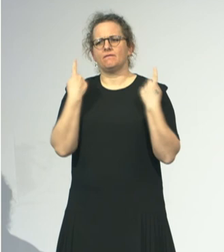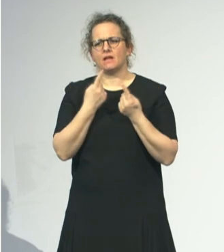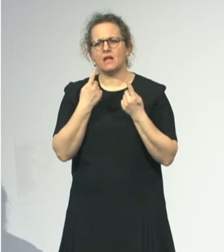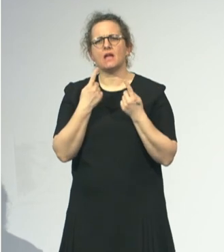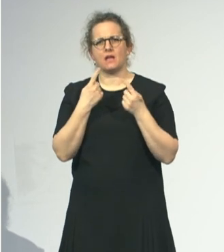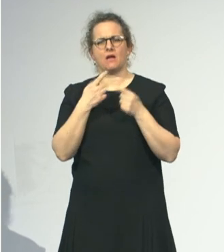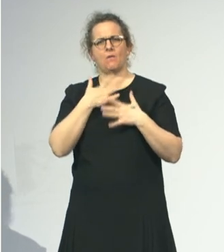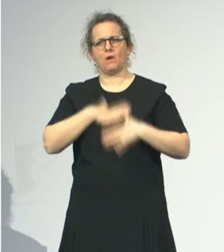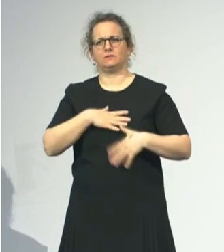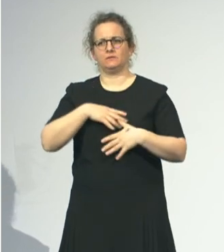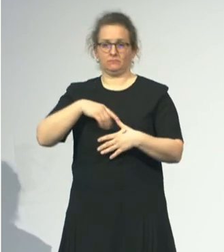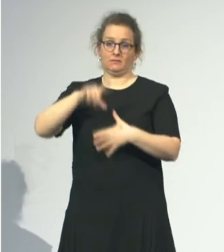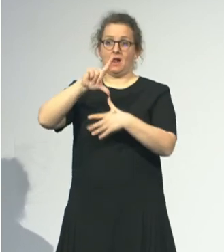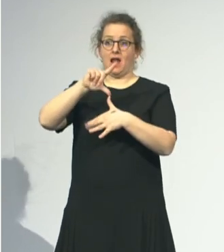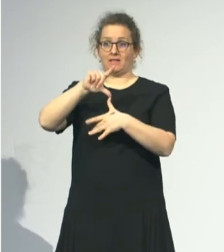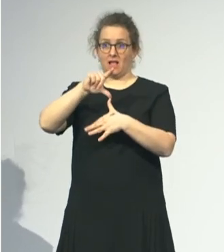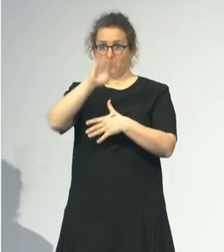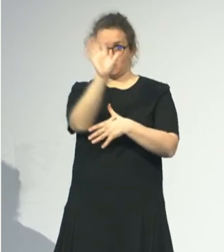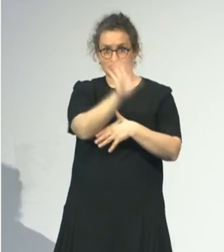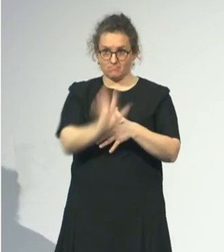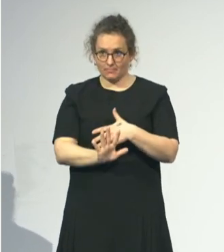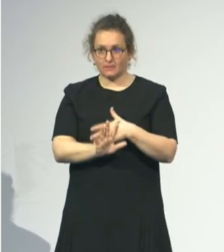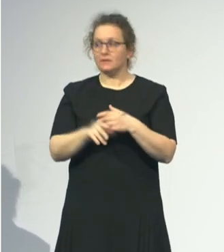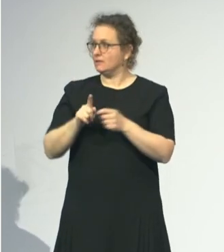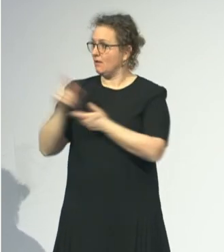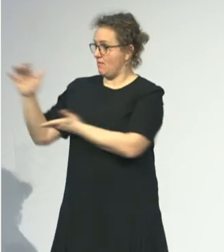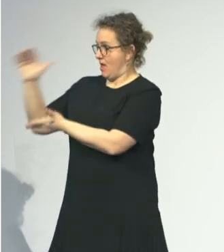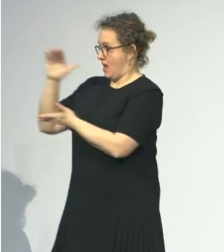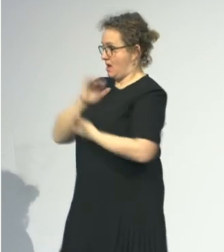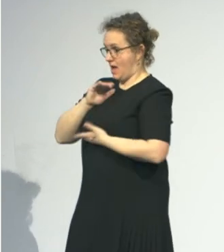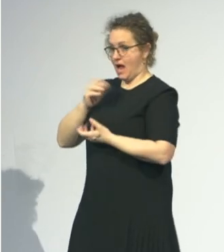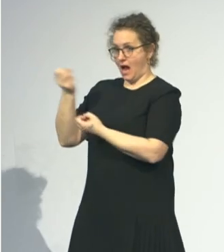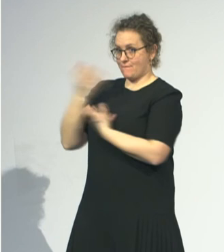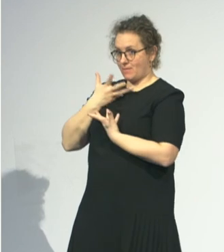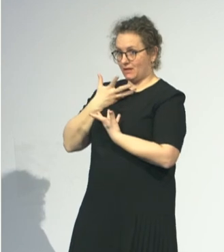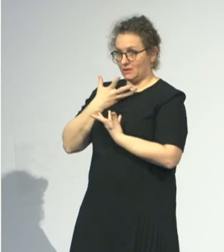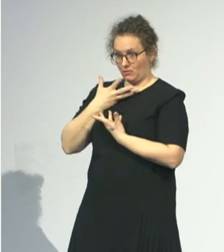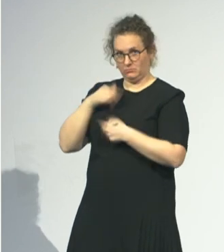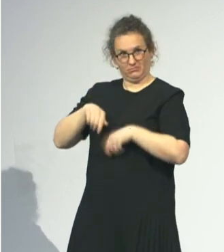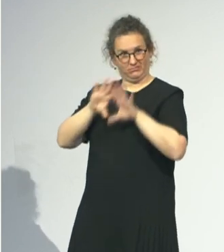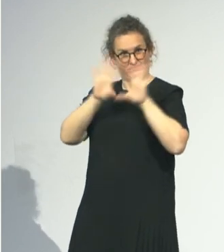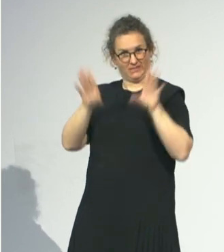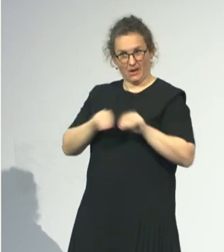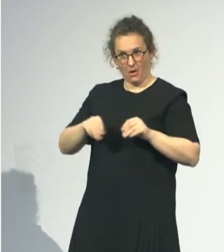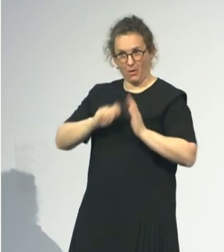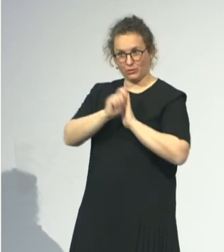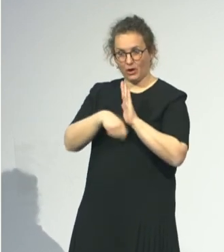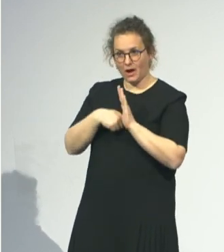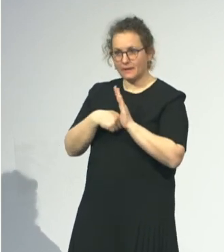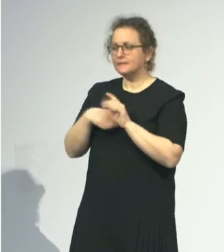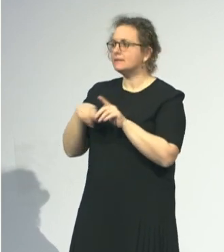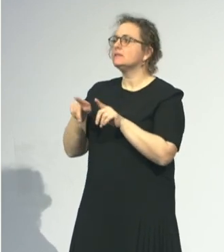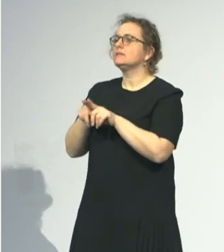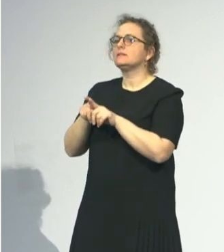think the Zero Project Conference in Chile, in Santiago, you help me to do another work I like very much,